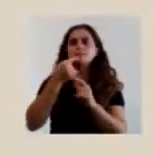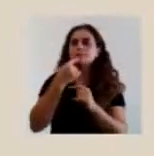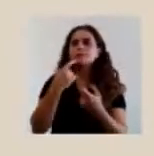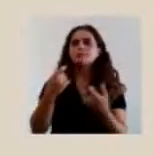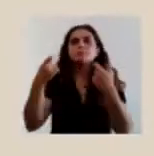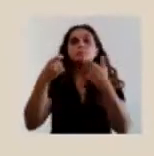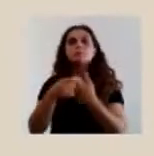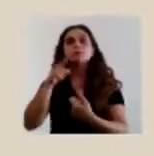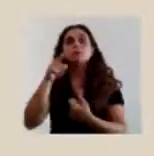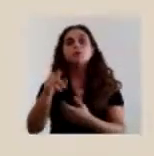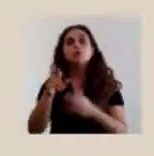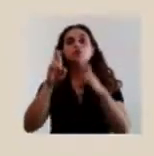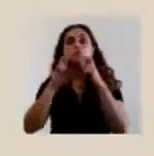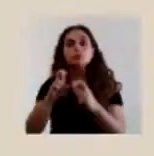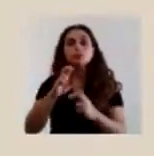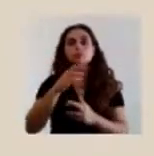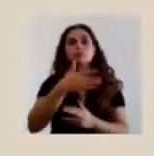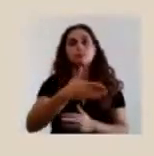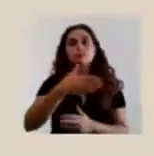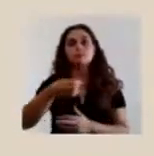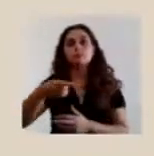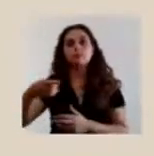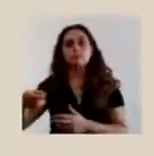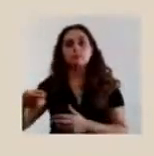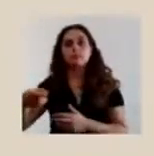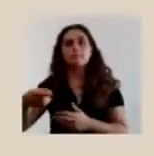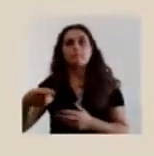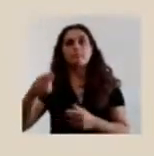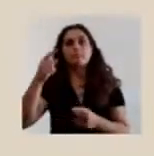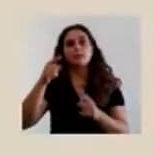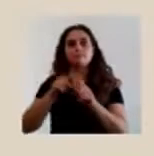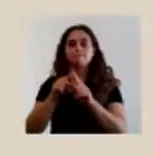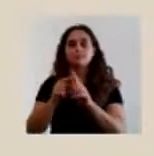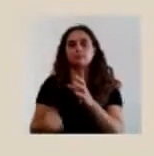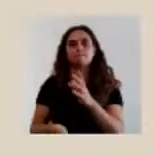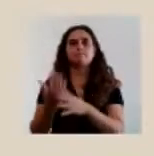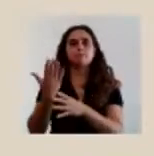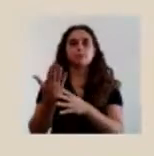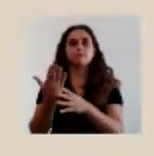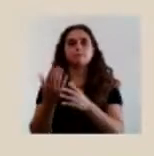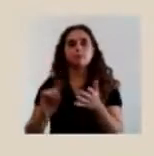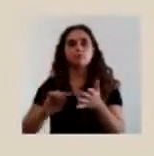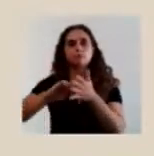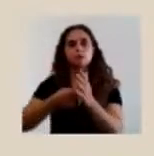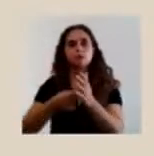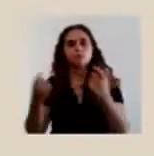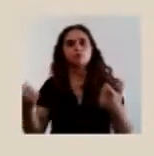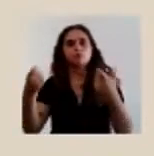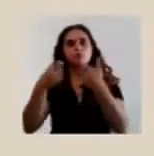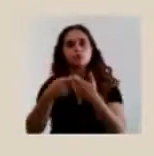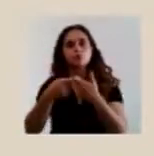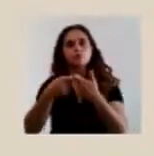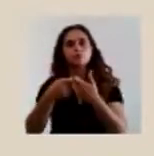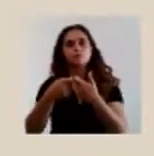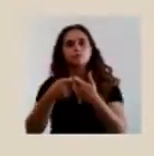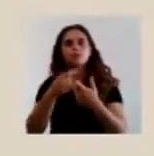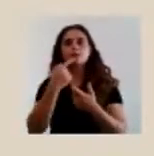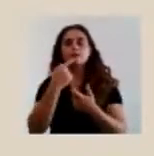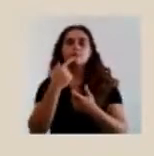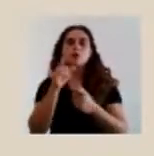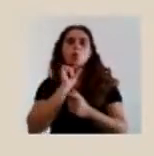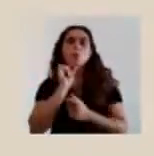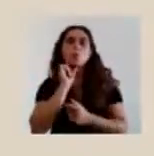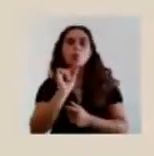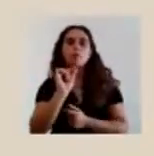effort culminated in a 1998 paper introducing the implicit association test, called IAT